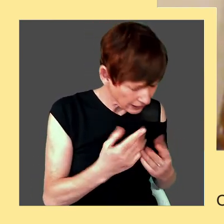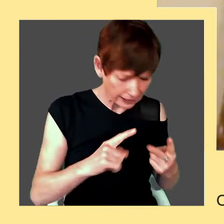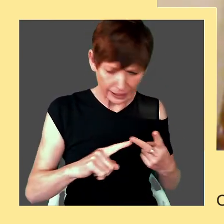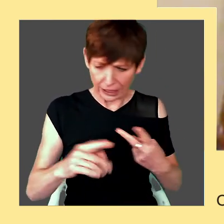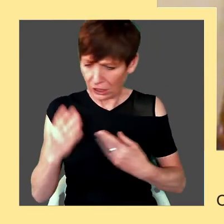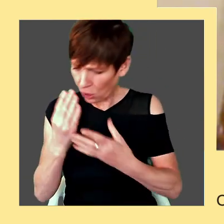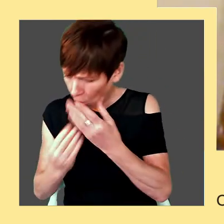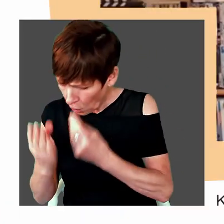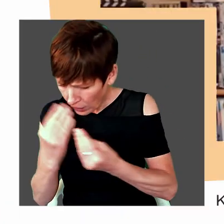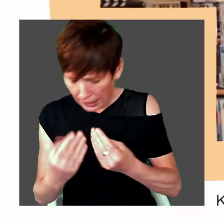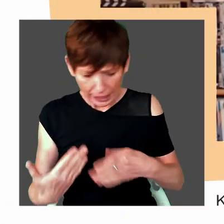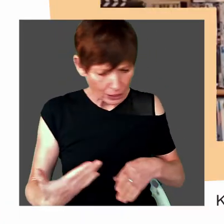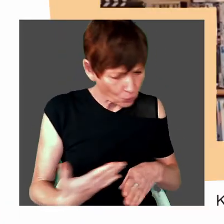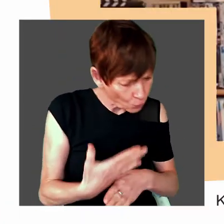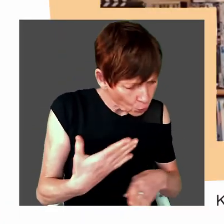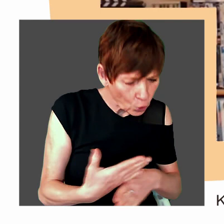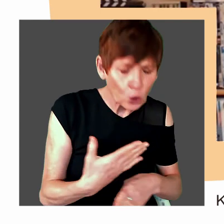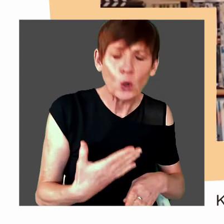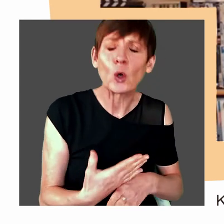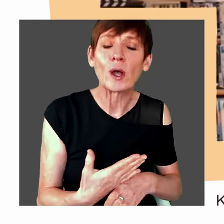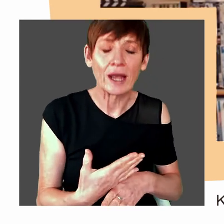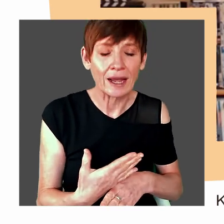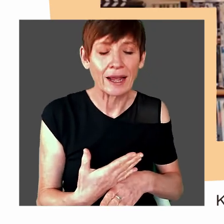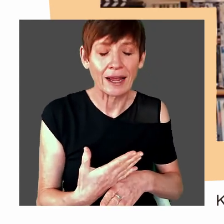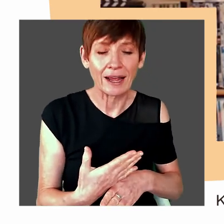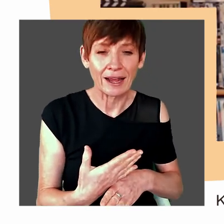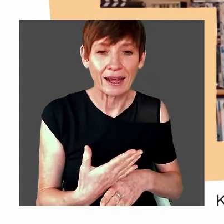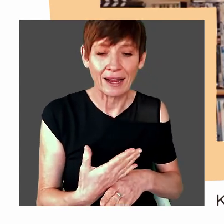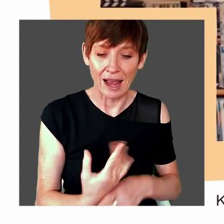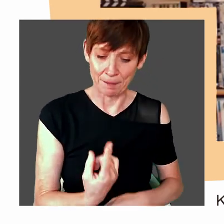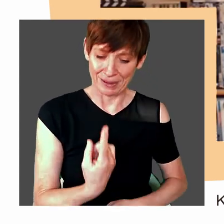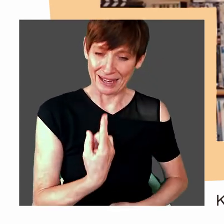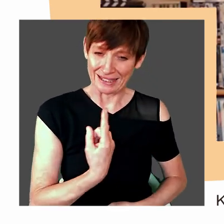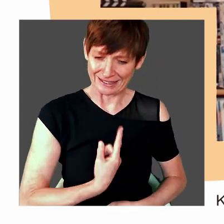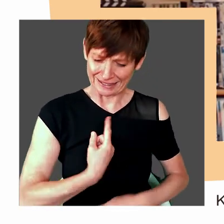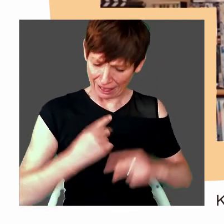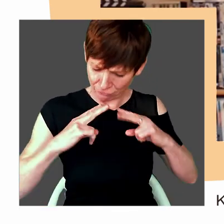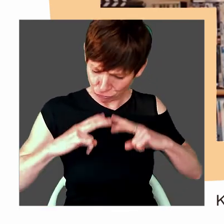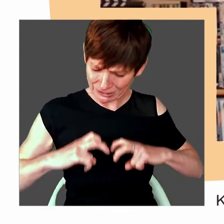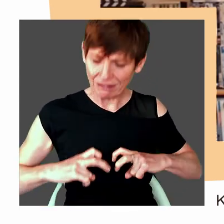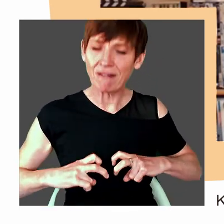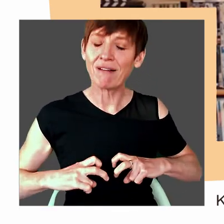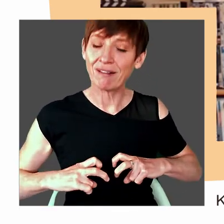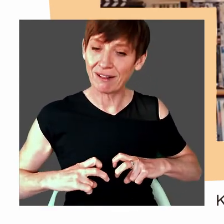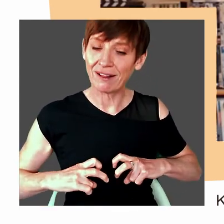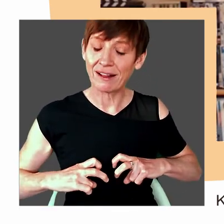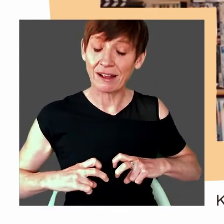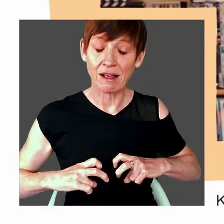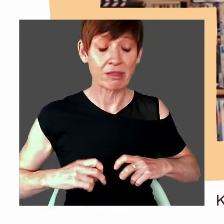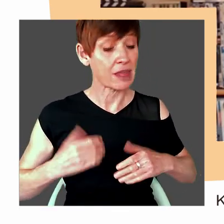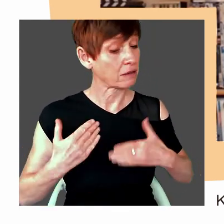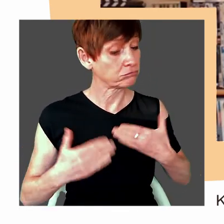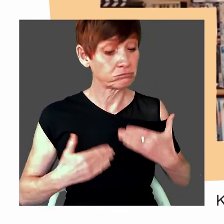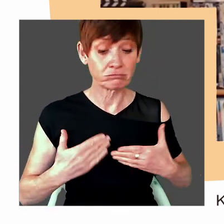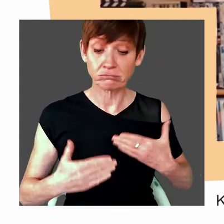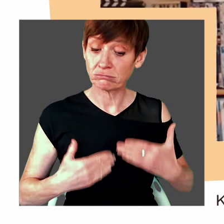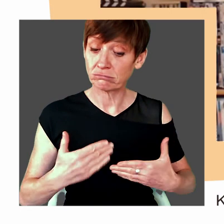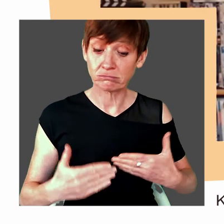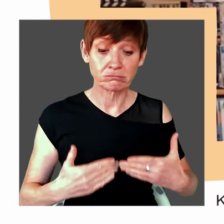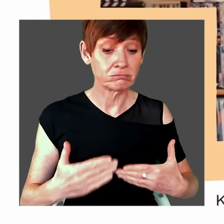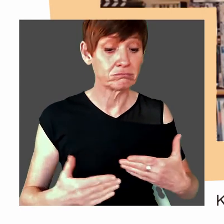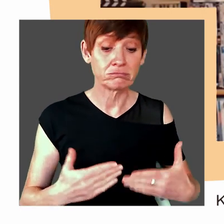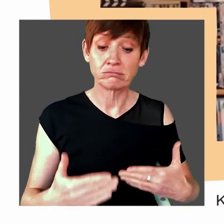and be self-critical about your work, and then suddenly the